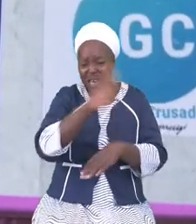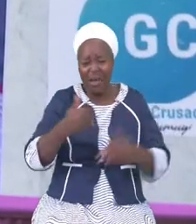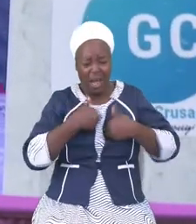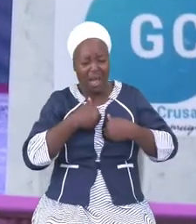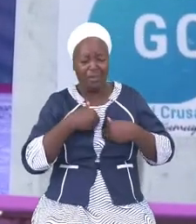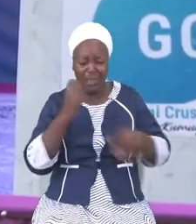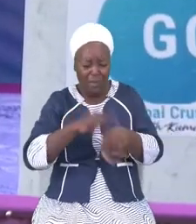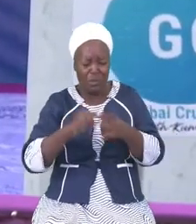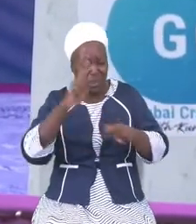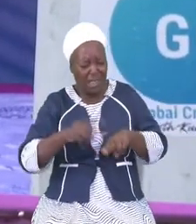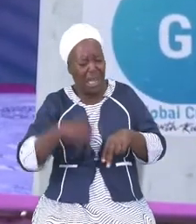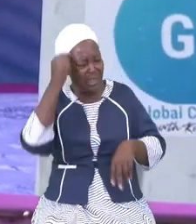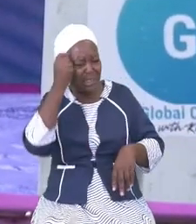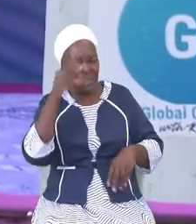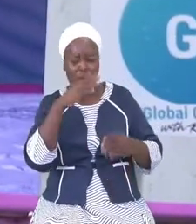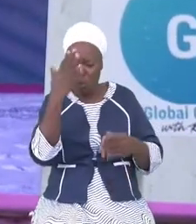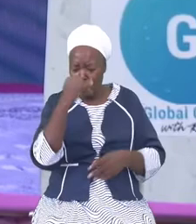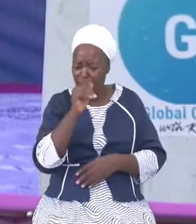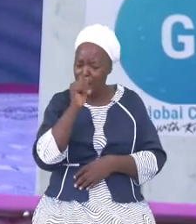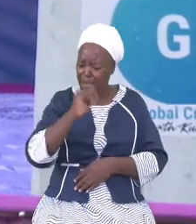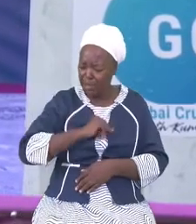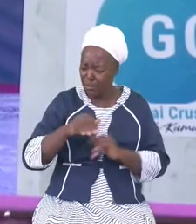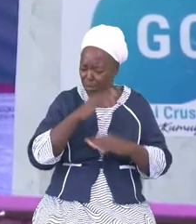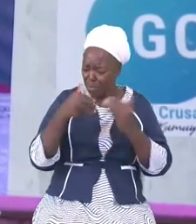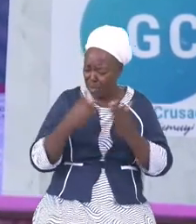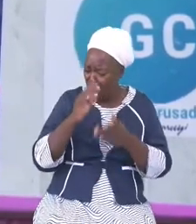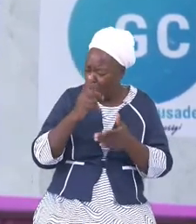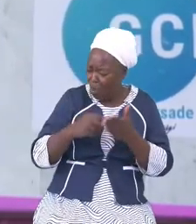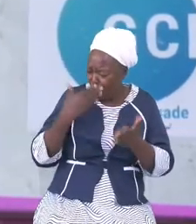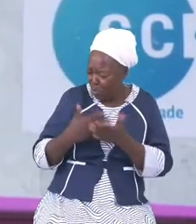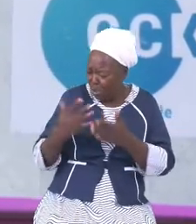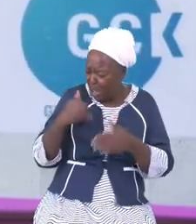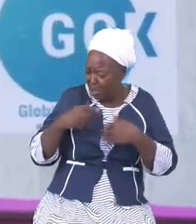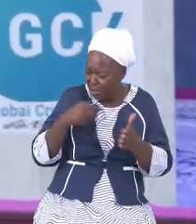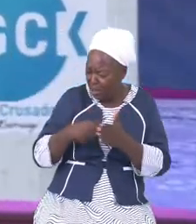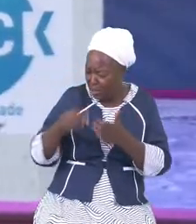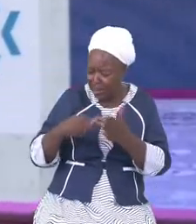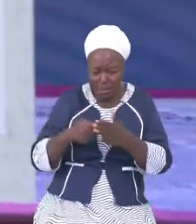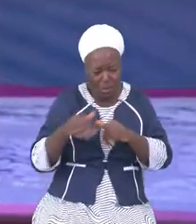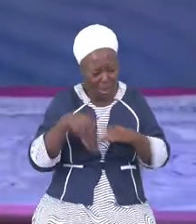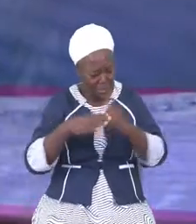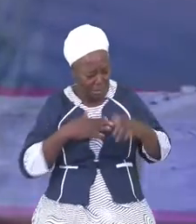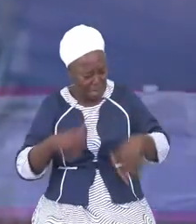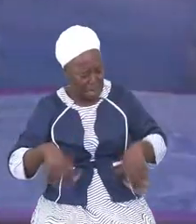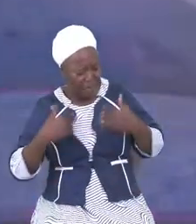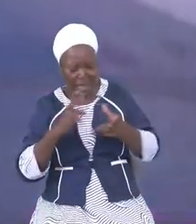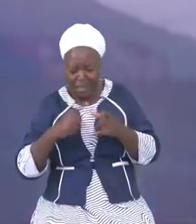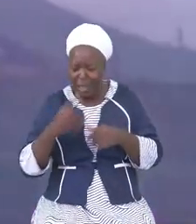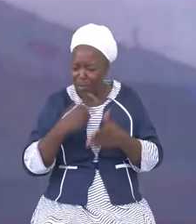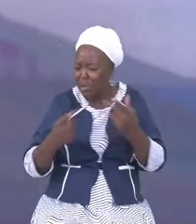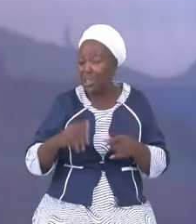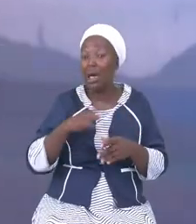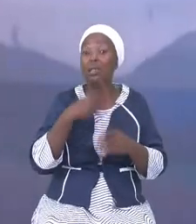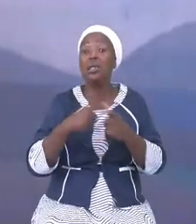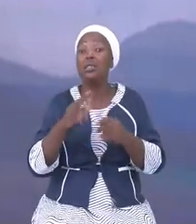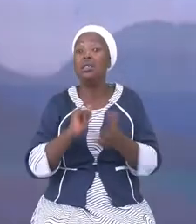doing this? What's it yielding in my life? And the thing is bringing them down. It's obsession. And it's